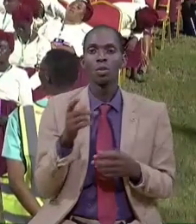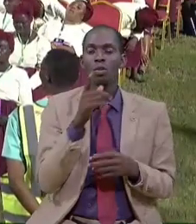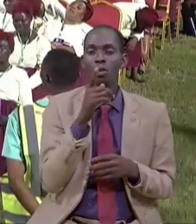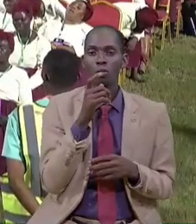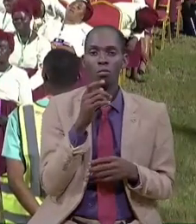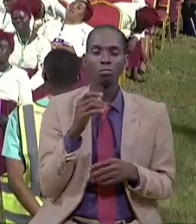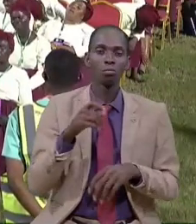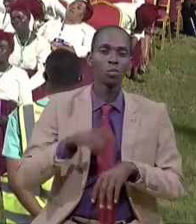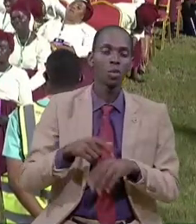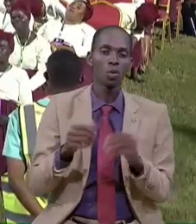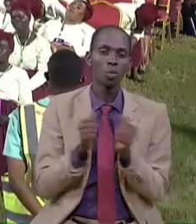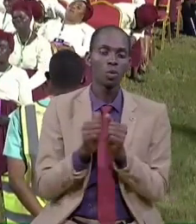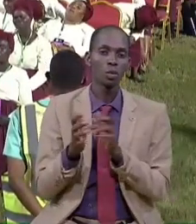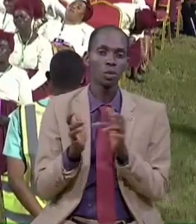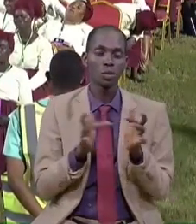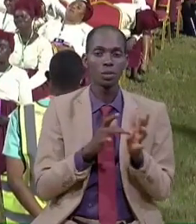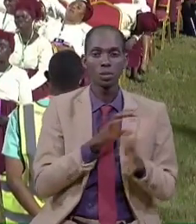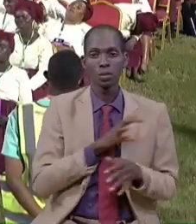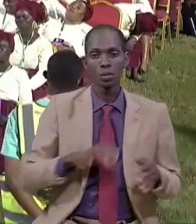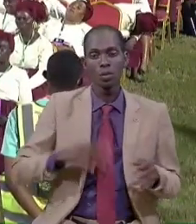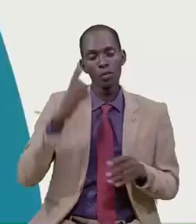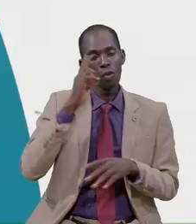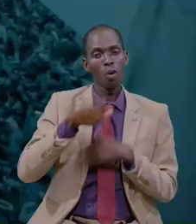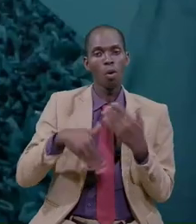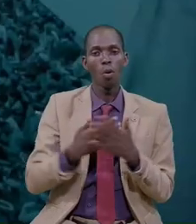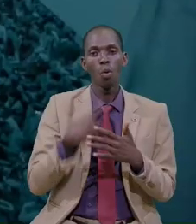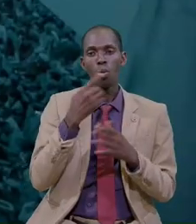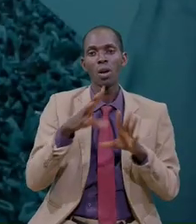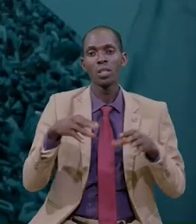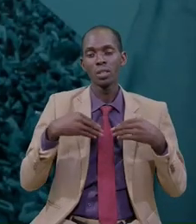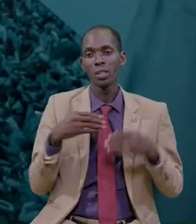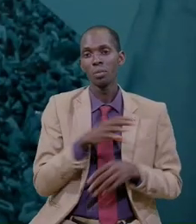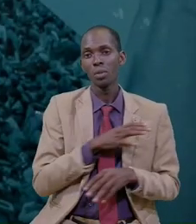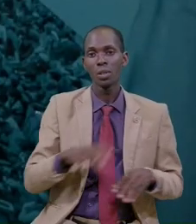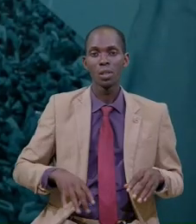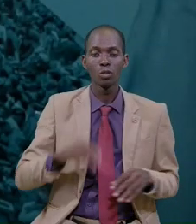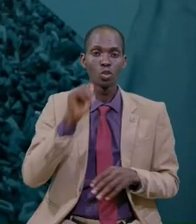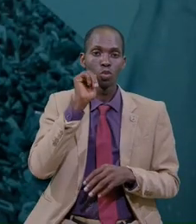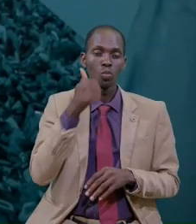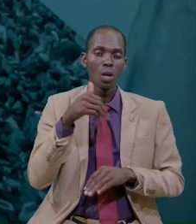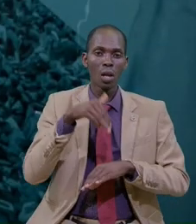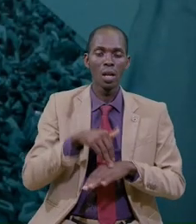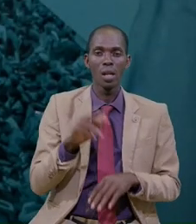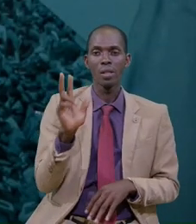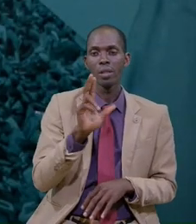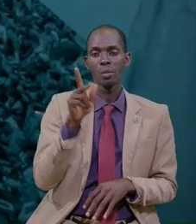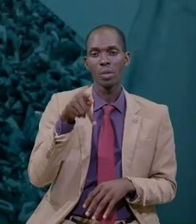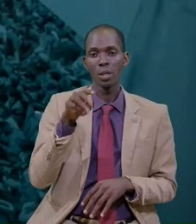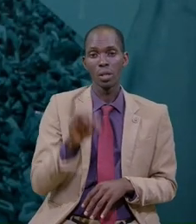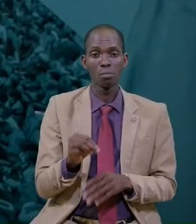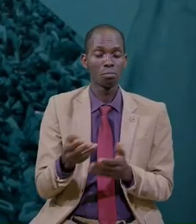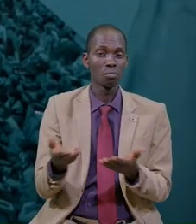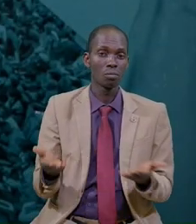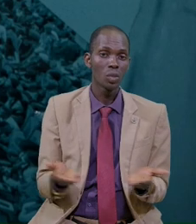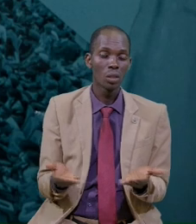all those who gave their lives to Jesus tomorrow at 3 p.m. at the stadium here